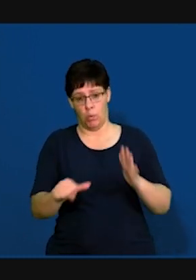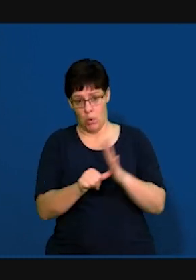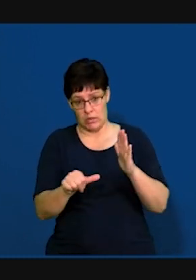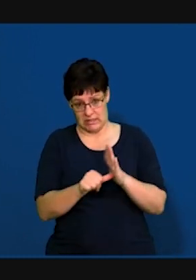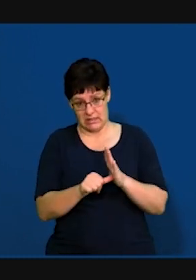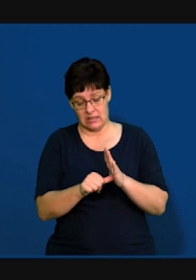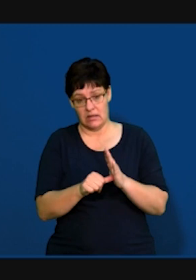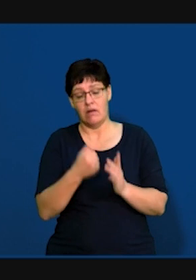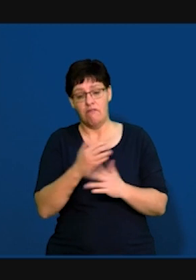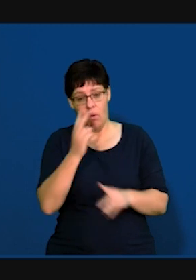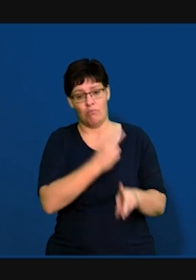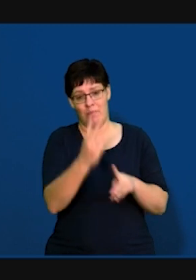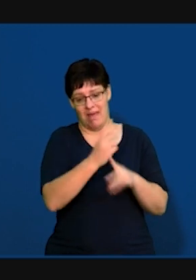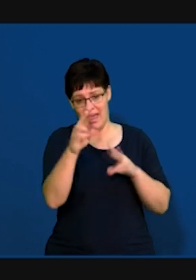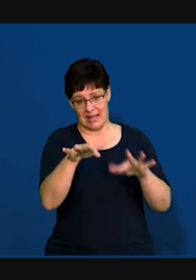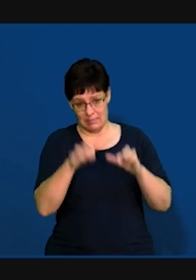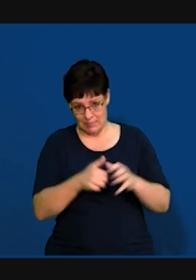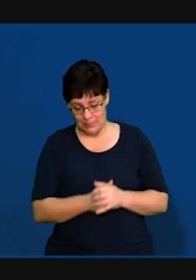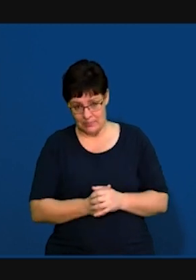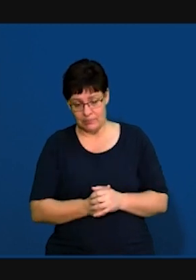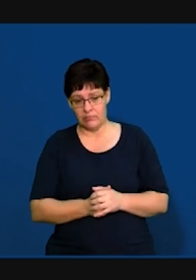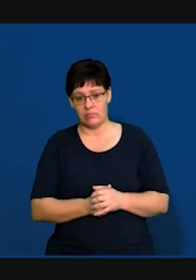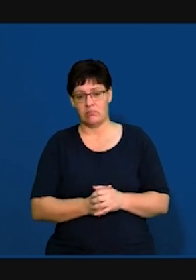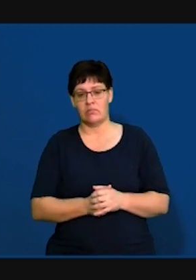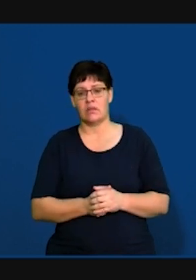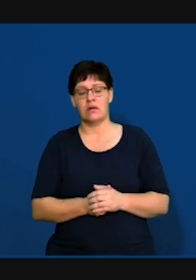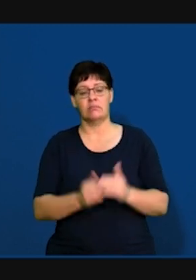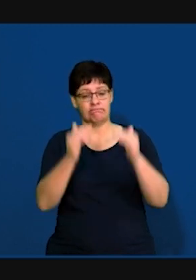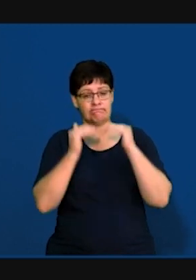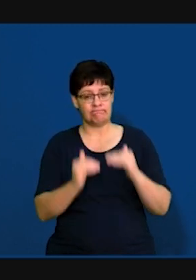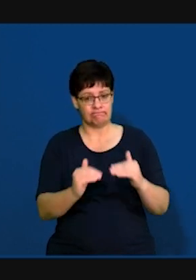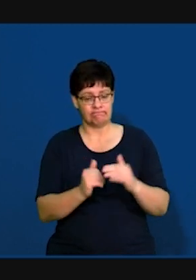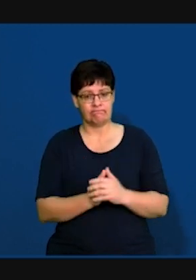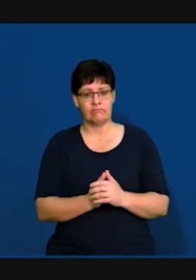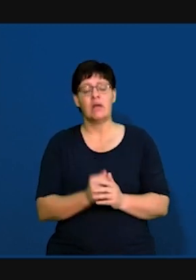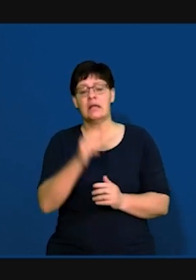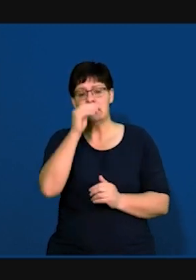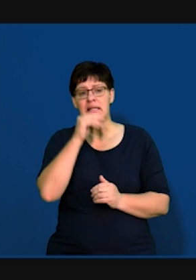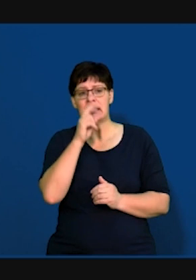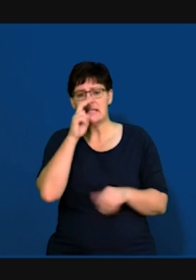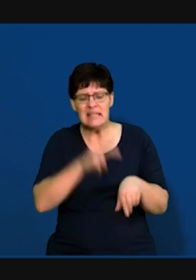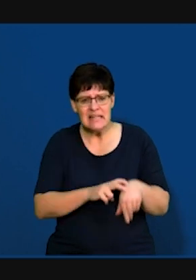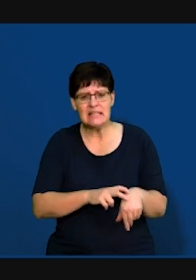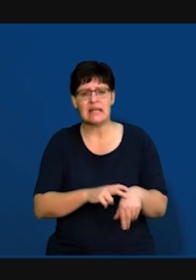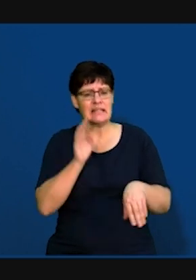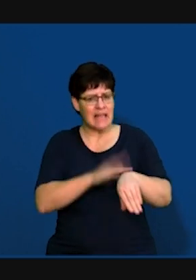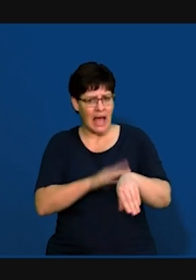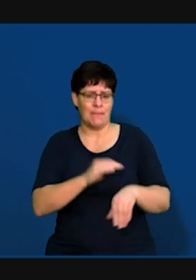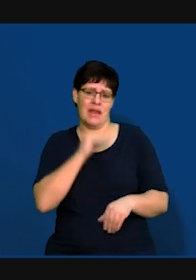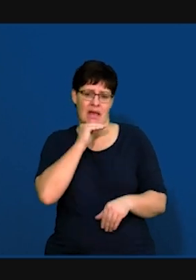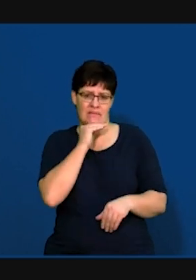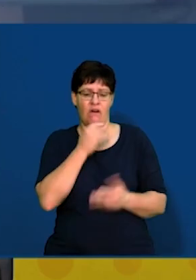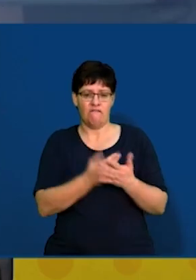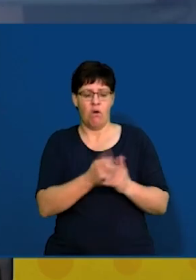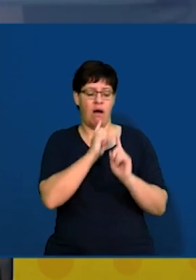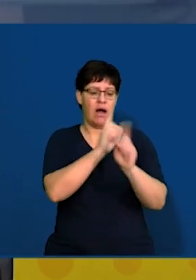exam prep is concerned. And then also, we need to allocate adequate time to each question. What